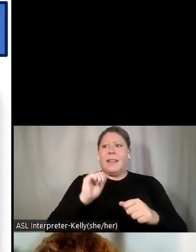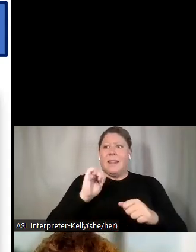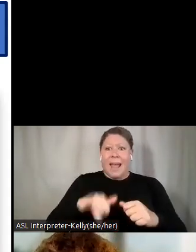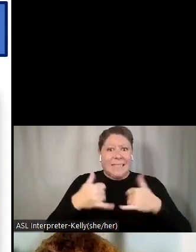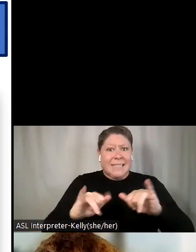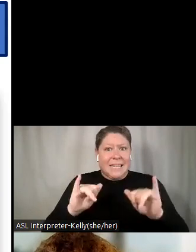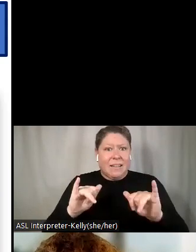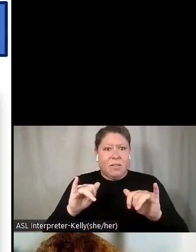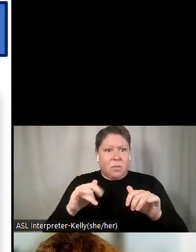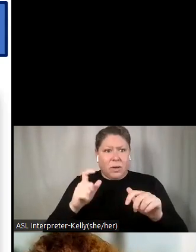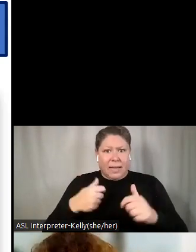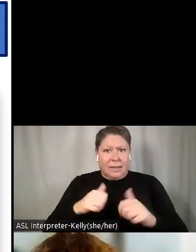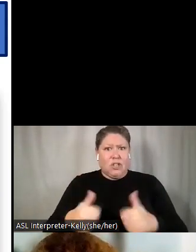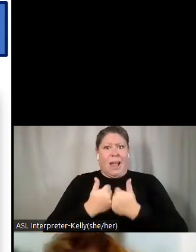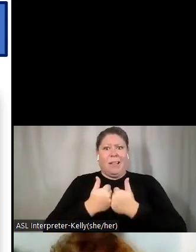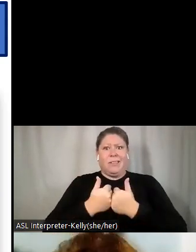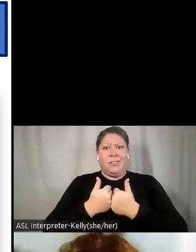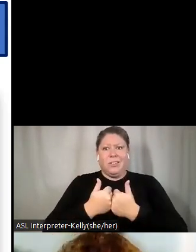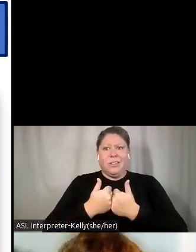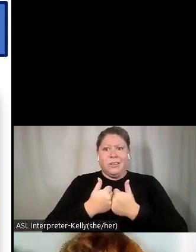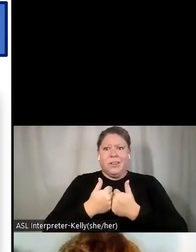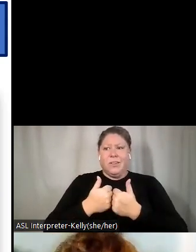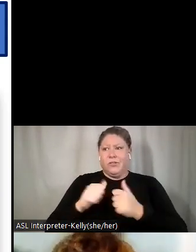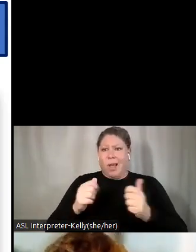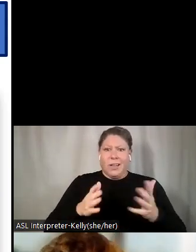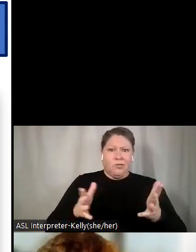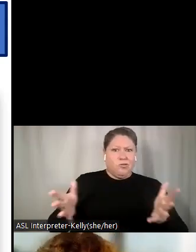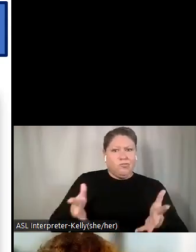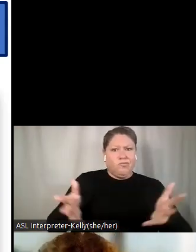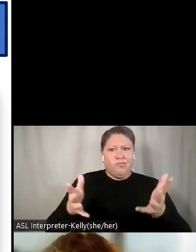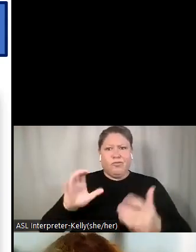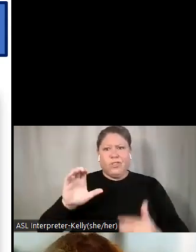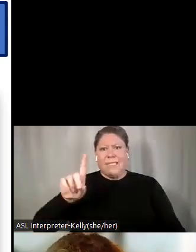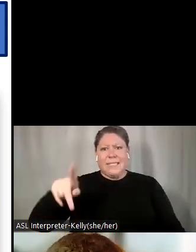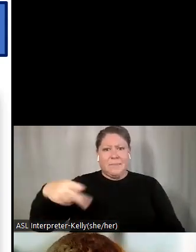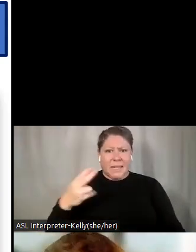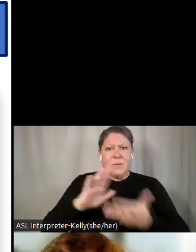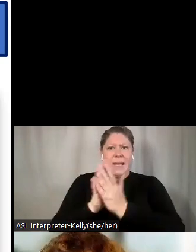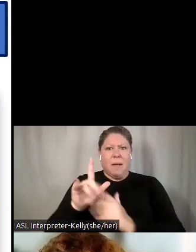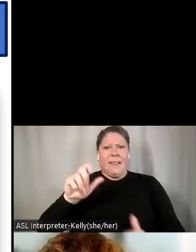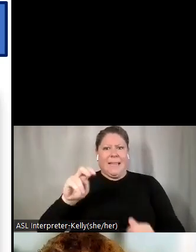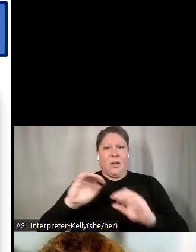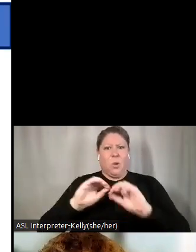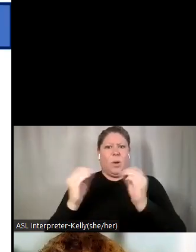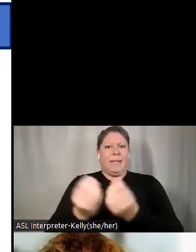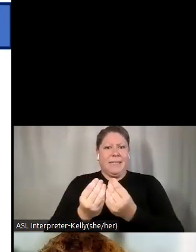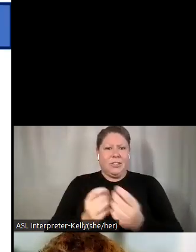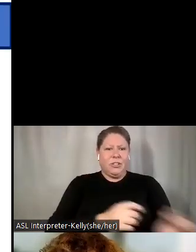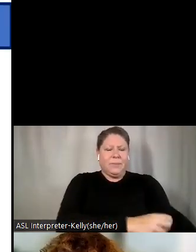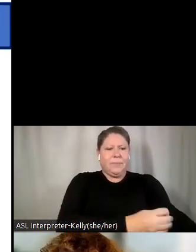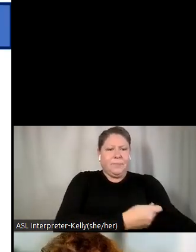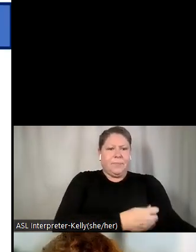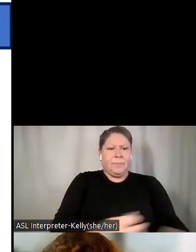in working with CDPH and sort of steering them in the direction of being a lean organization. Next slide,